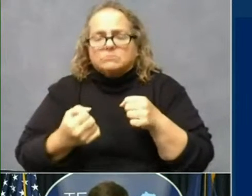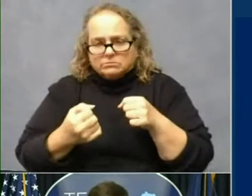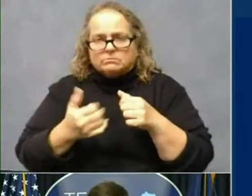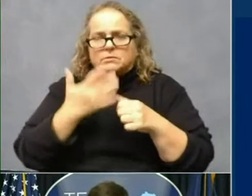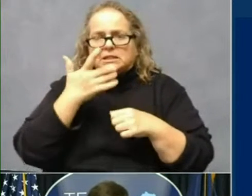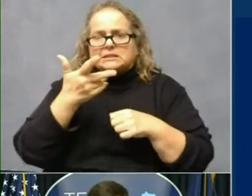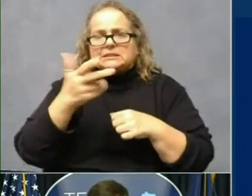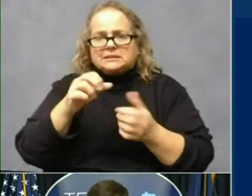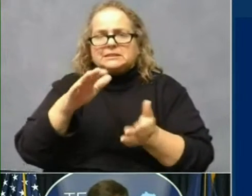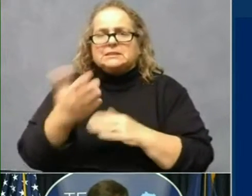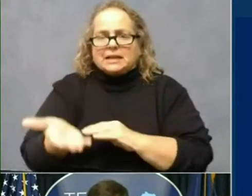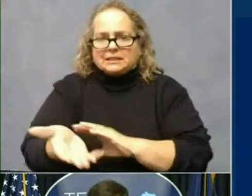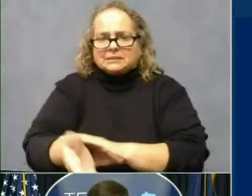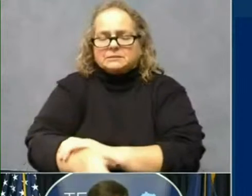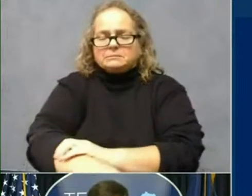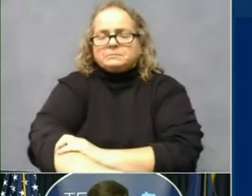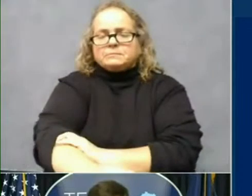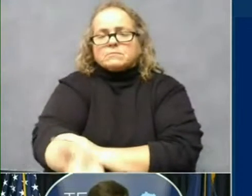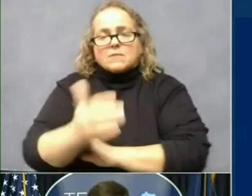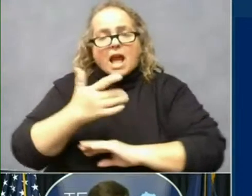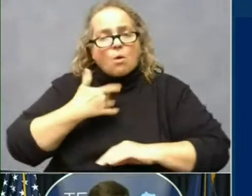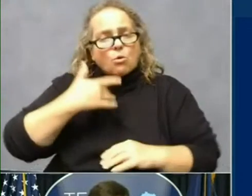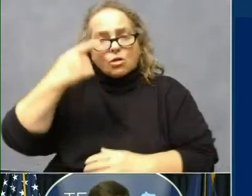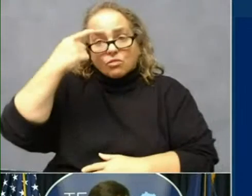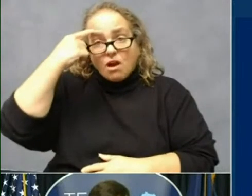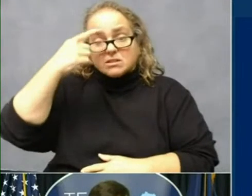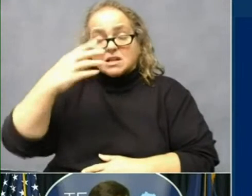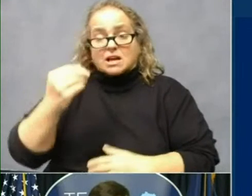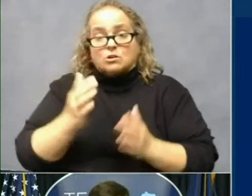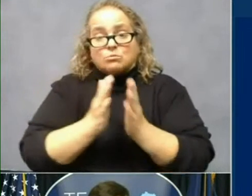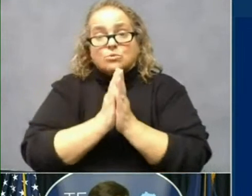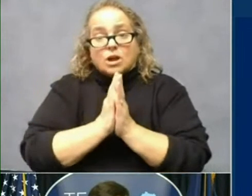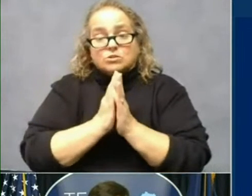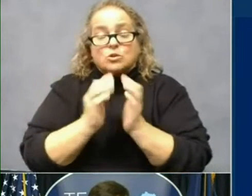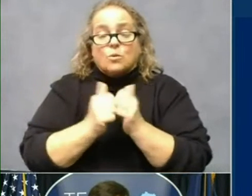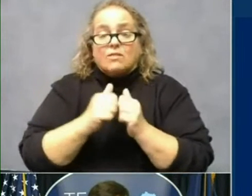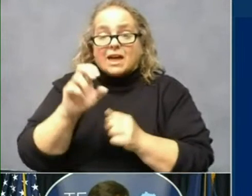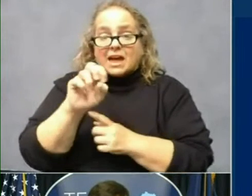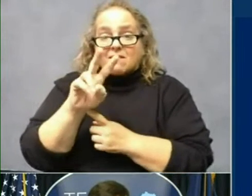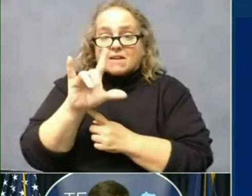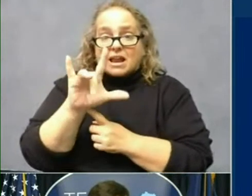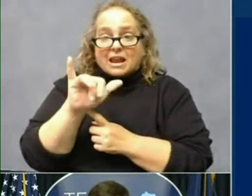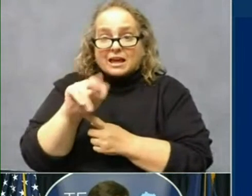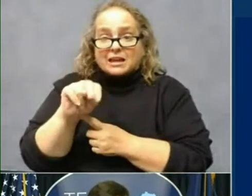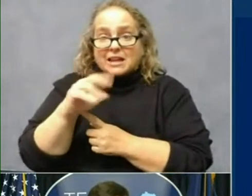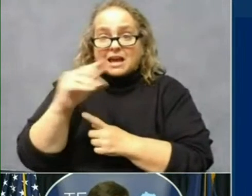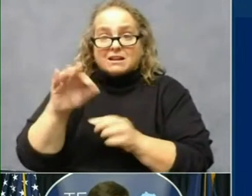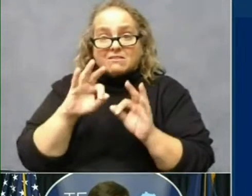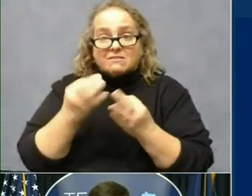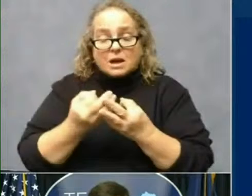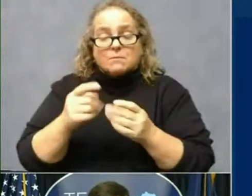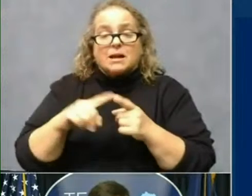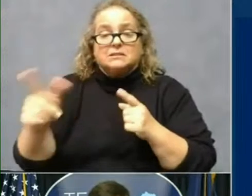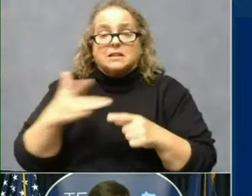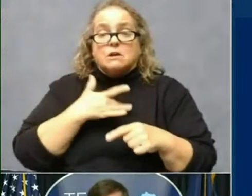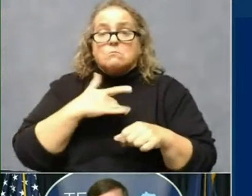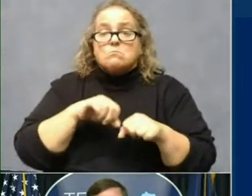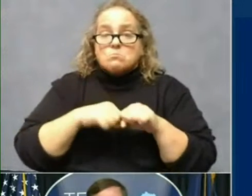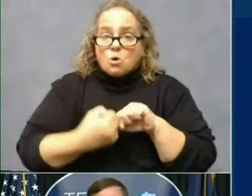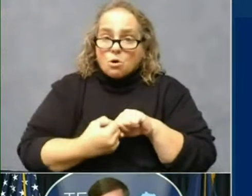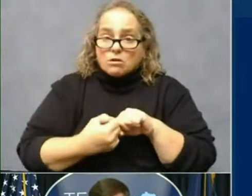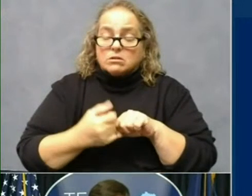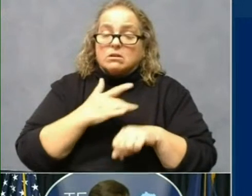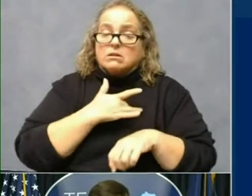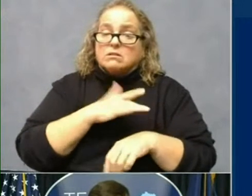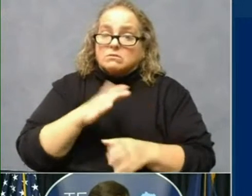Our thoughts and prayers are with Evelyn and her family as they mourn the loss of Rufus. Today, we mask up in